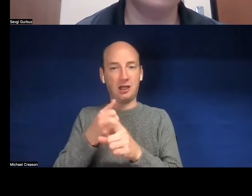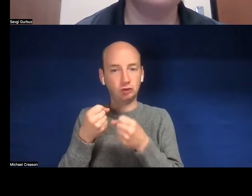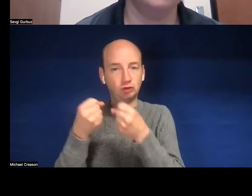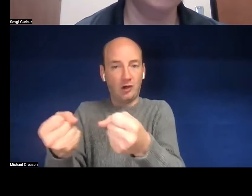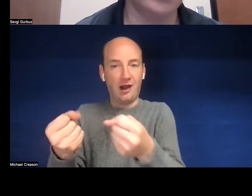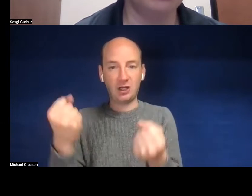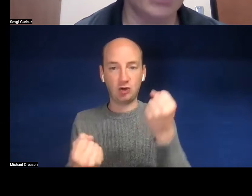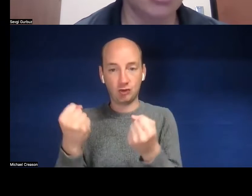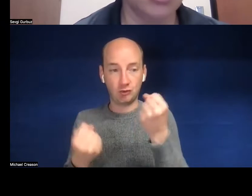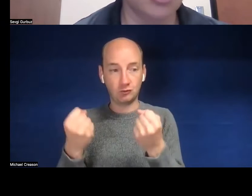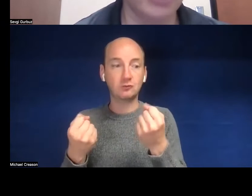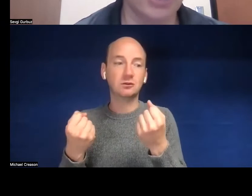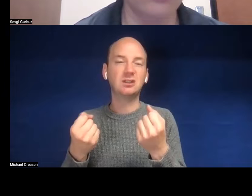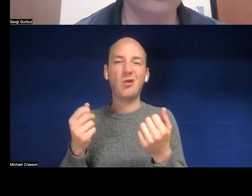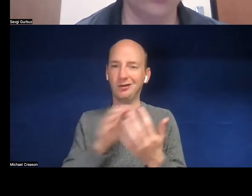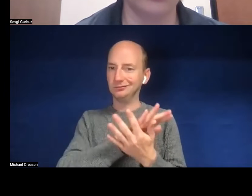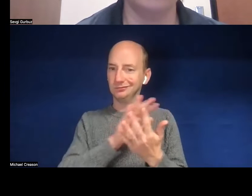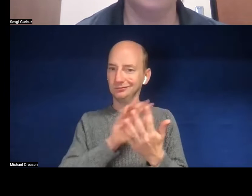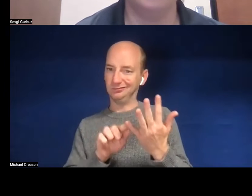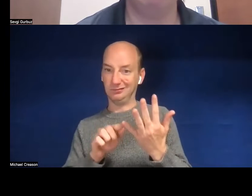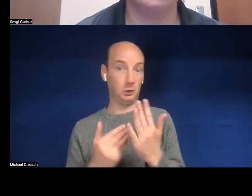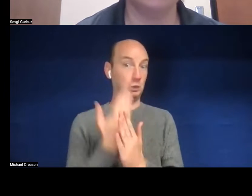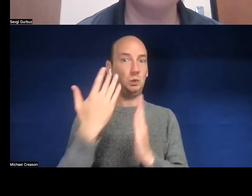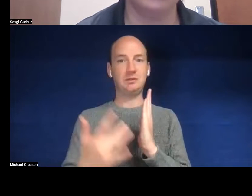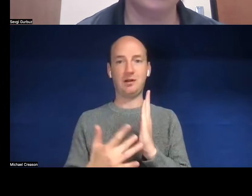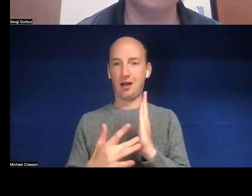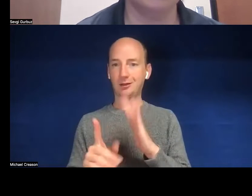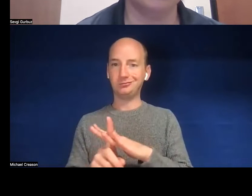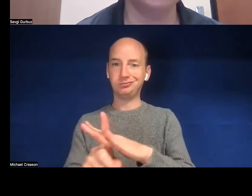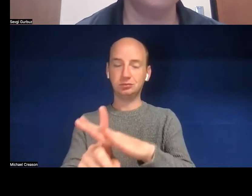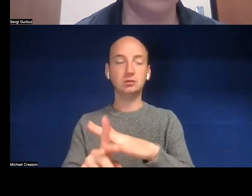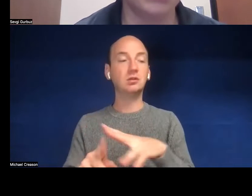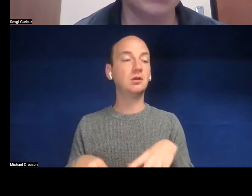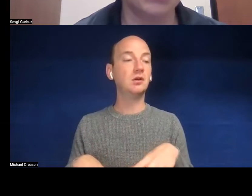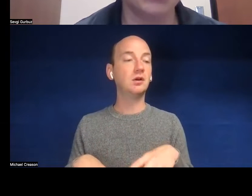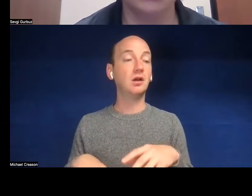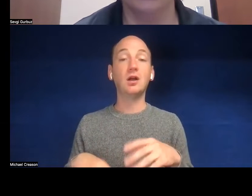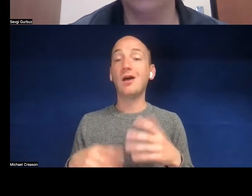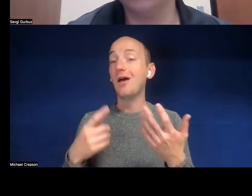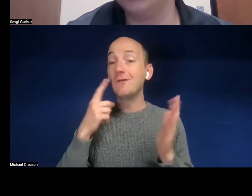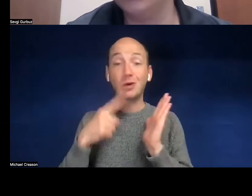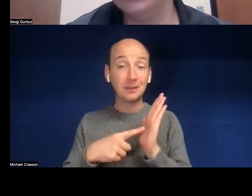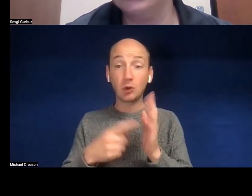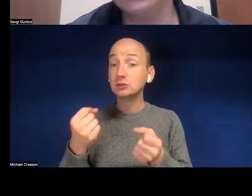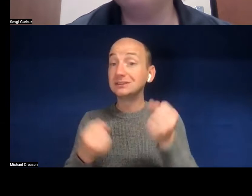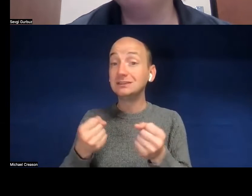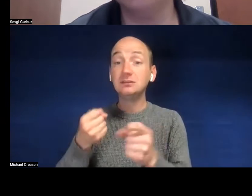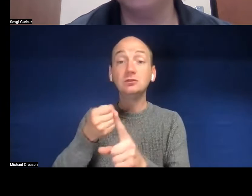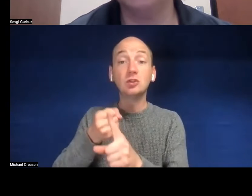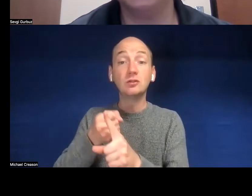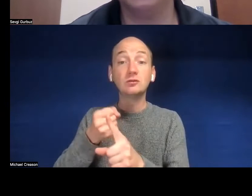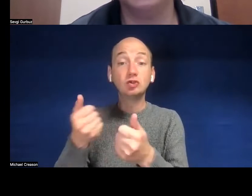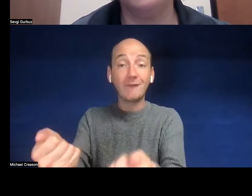there's a lot of new applications coming out for pedestrian collision avoidance, also